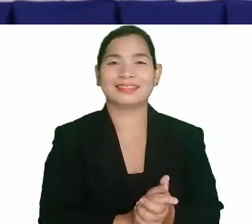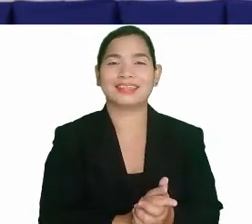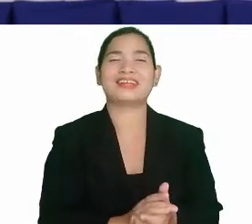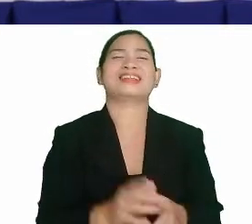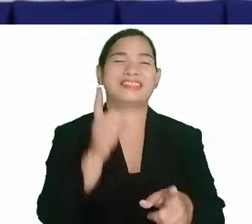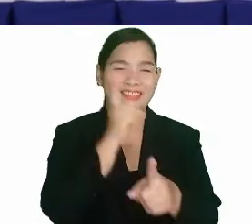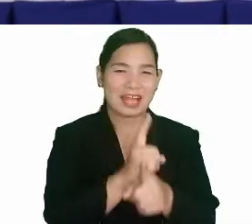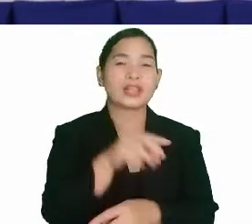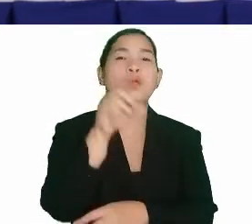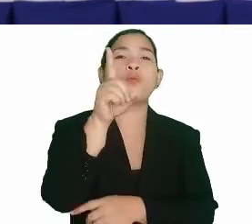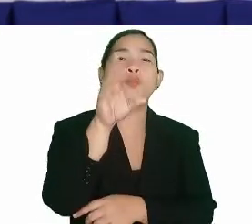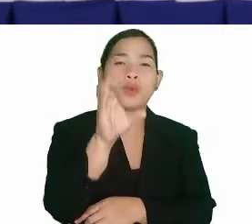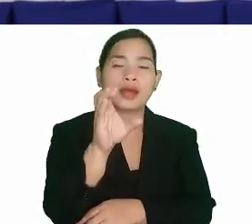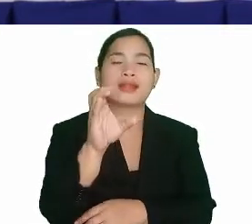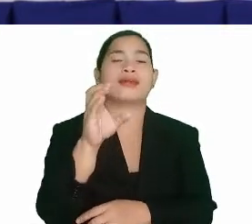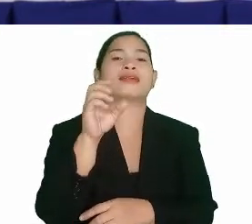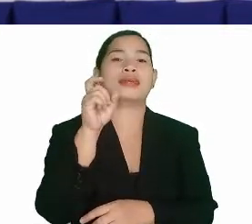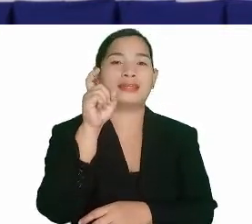100x.